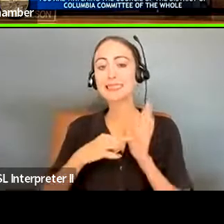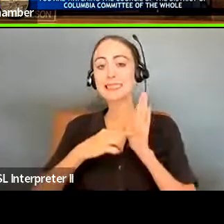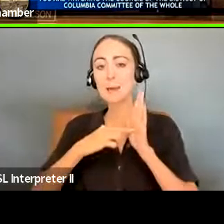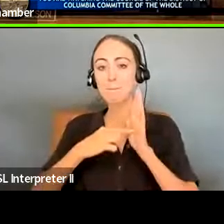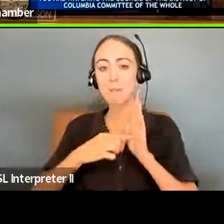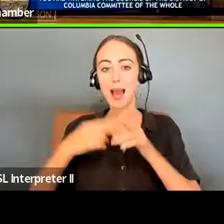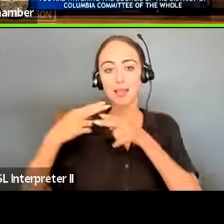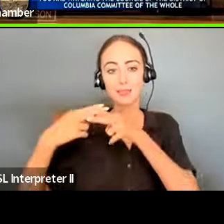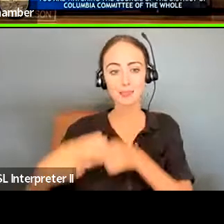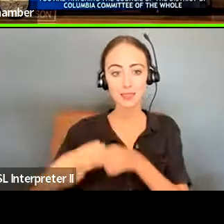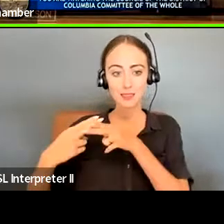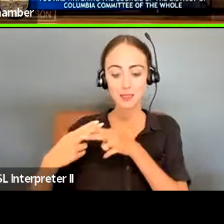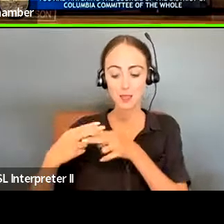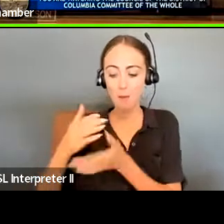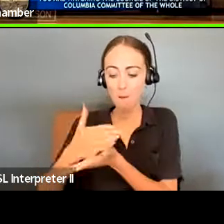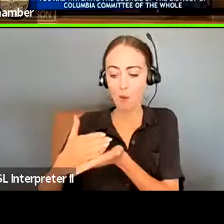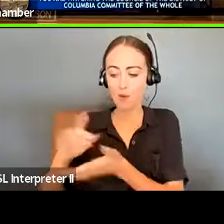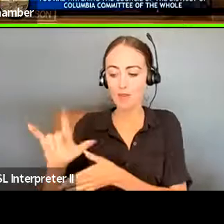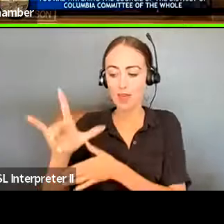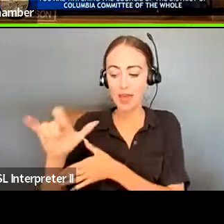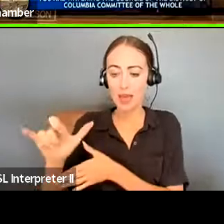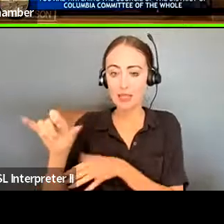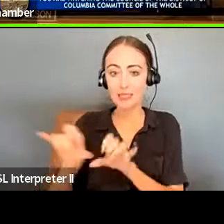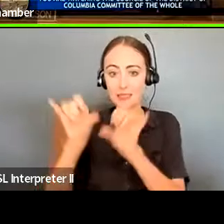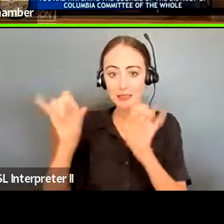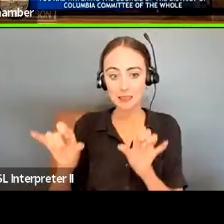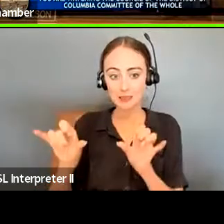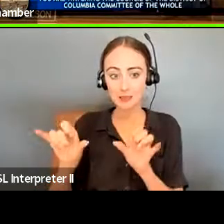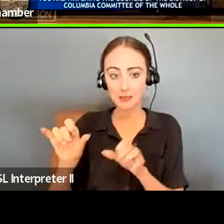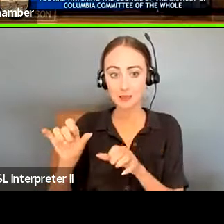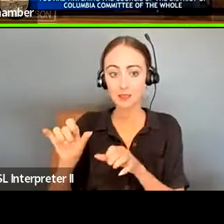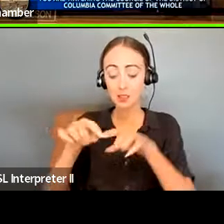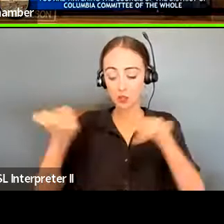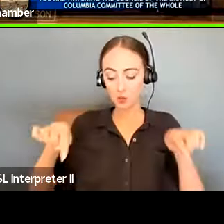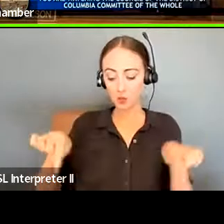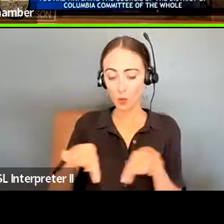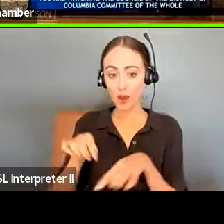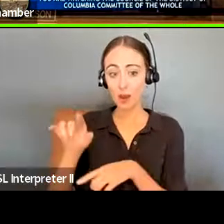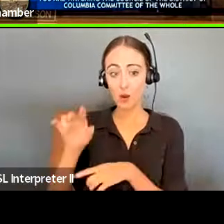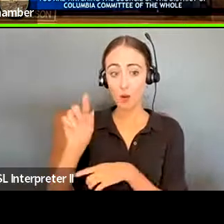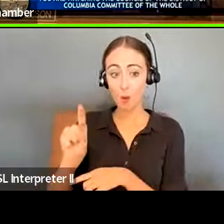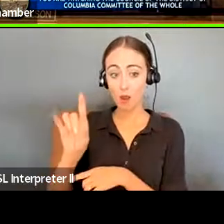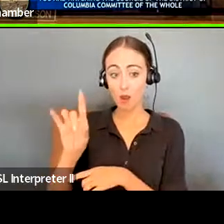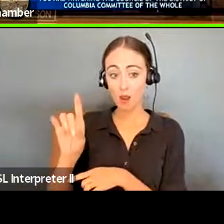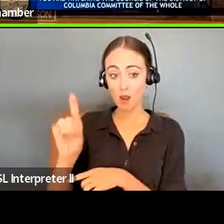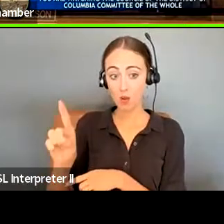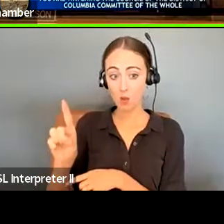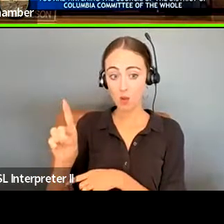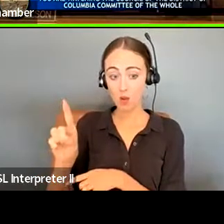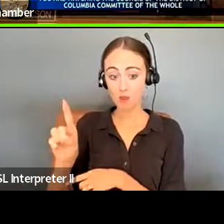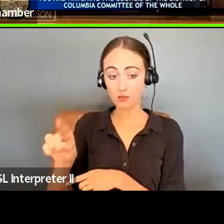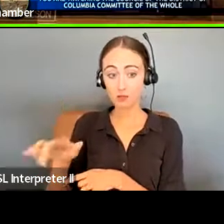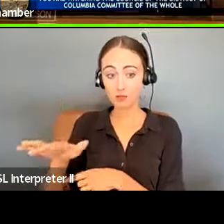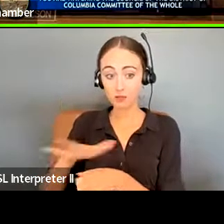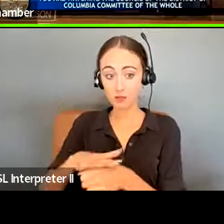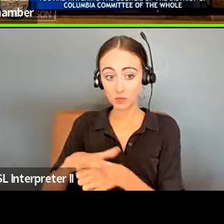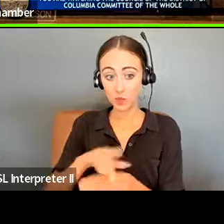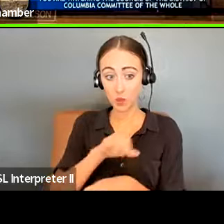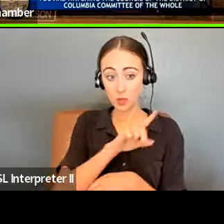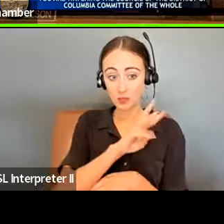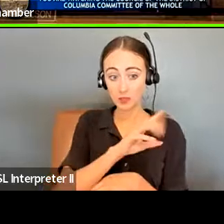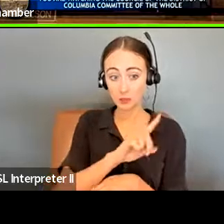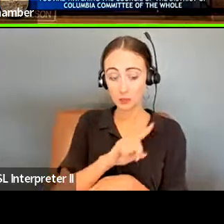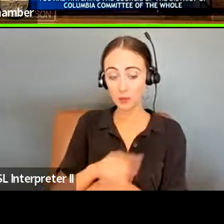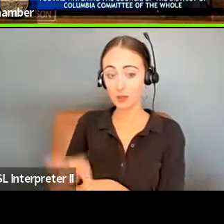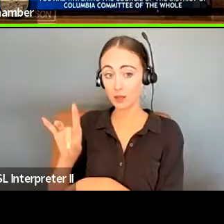the portion of the alleyway system in Square 181 between lots 162 and 801 as